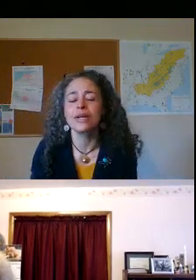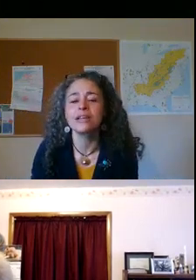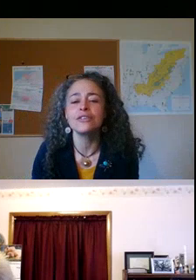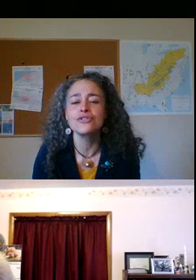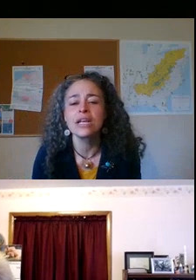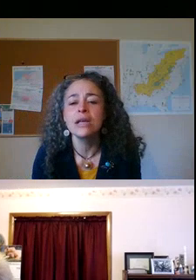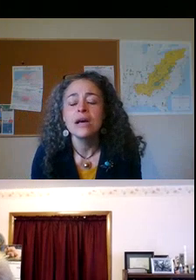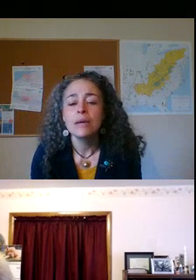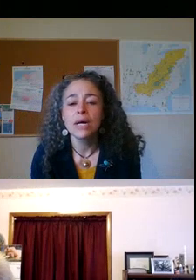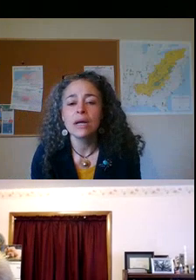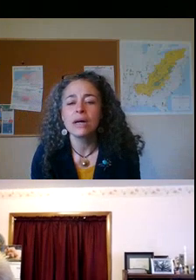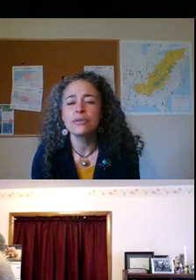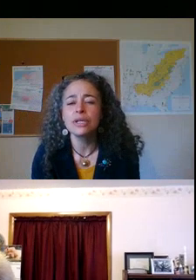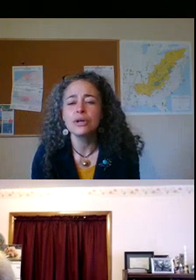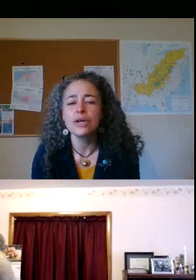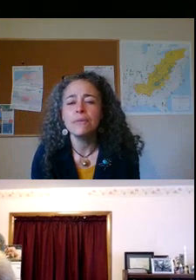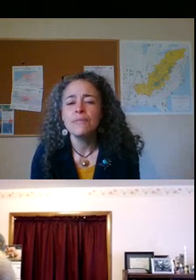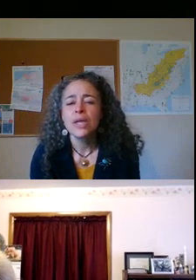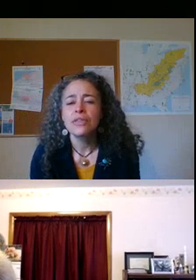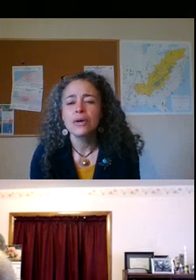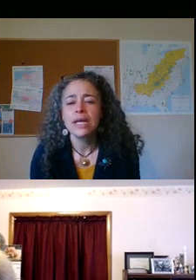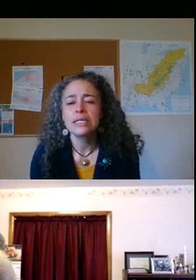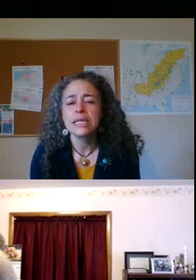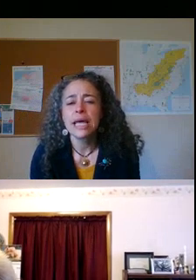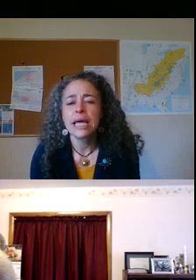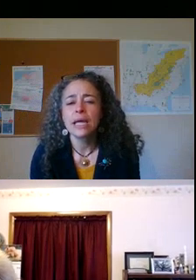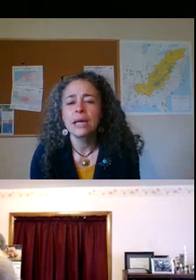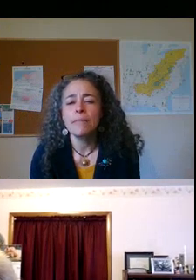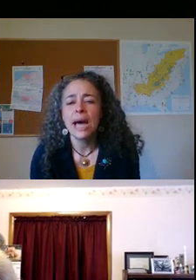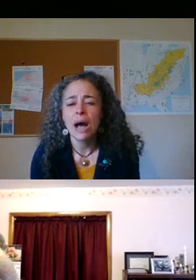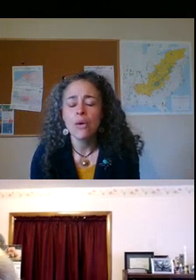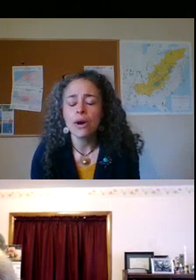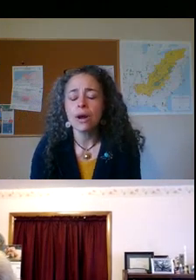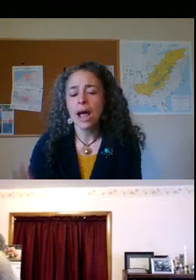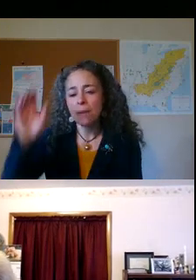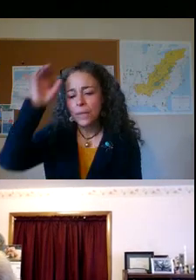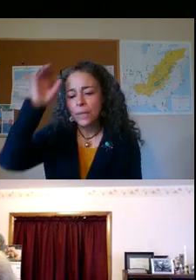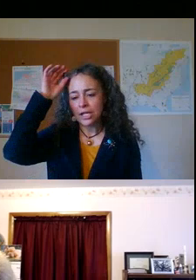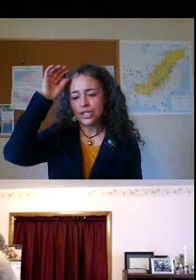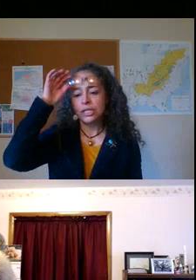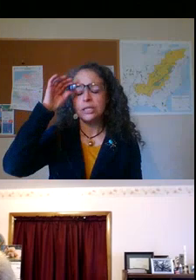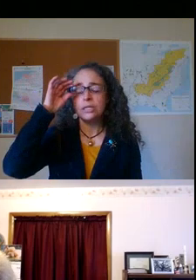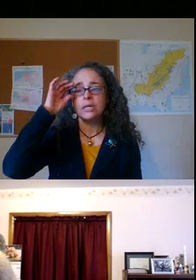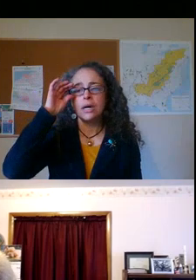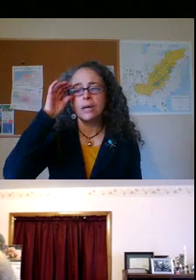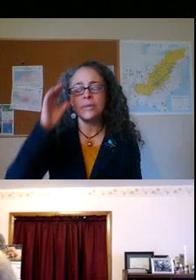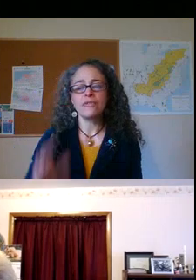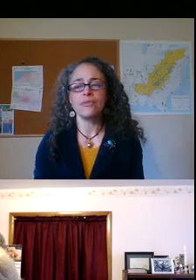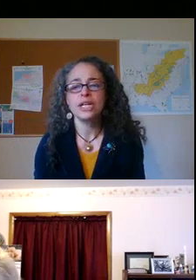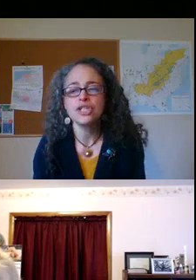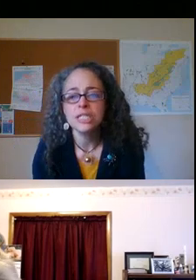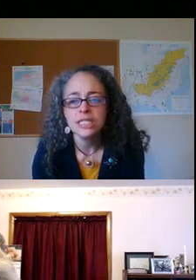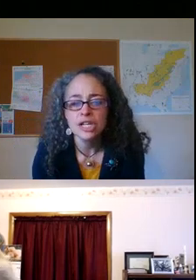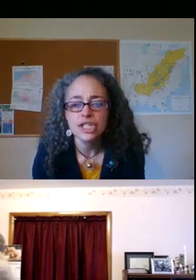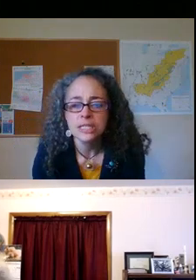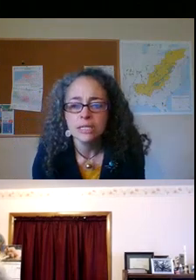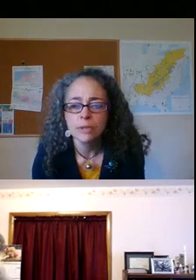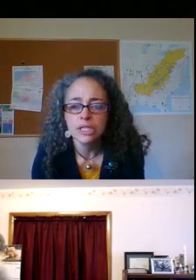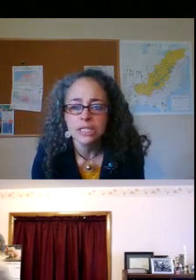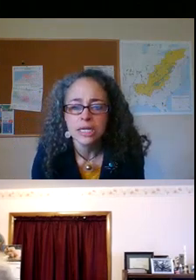Sorry for squinting in your screen, but 3:30, there is a power application